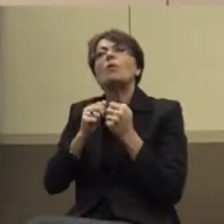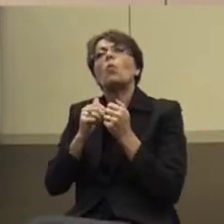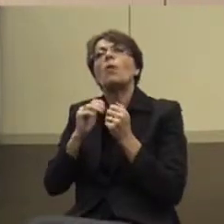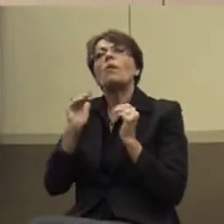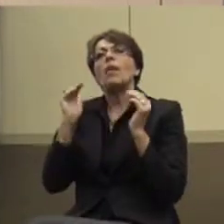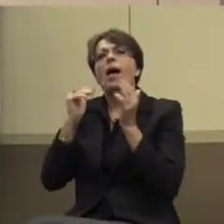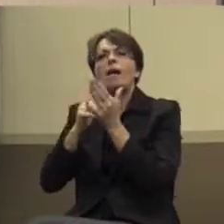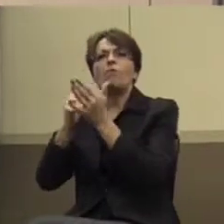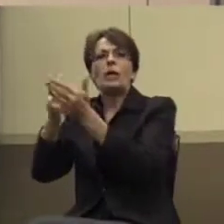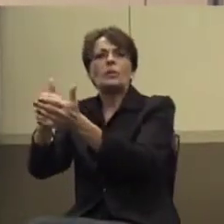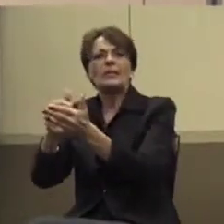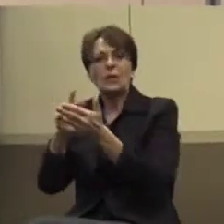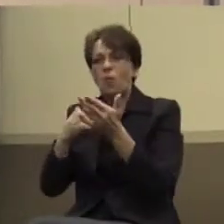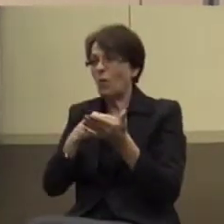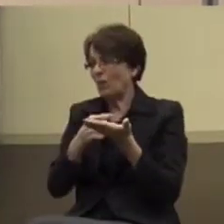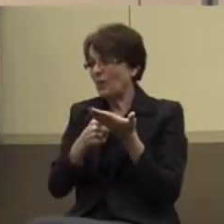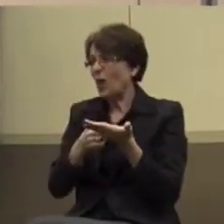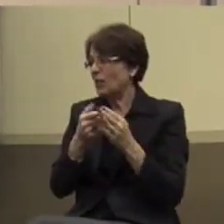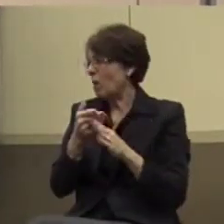before. Okay.